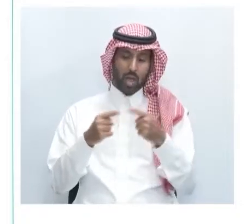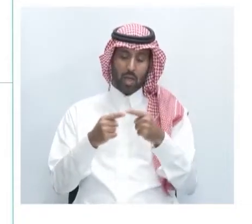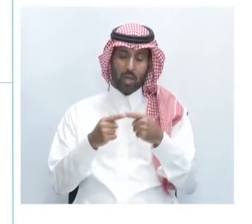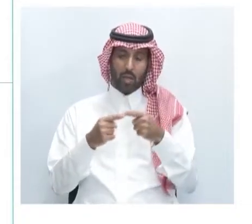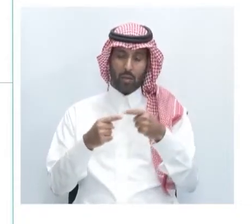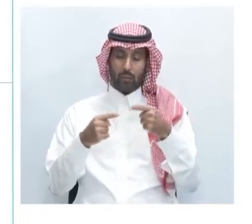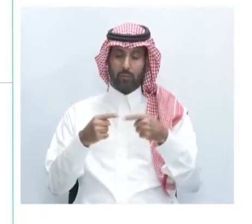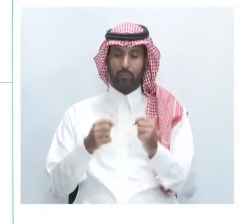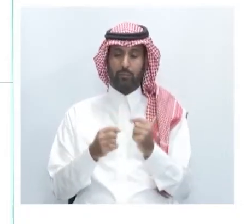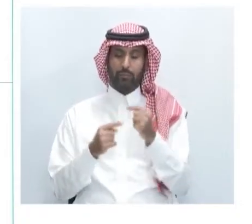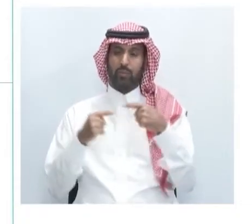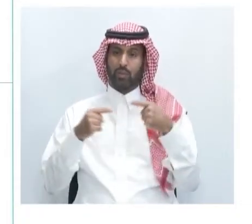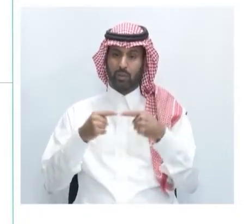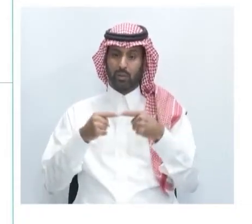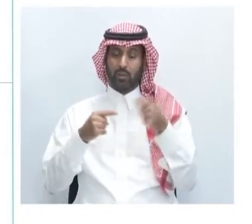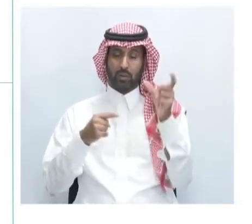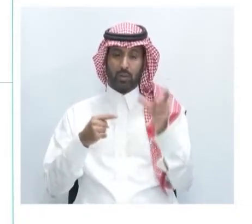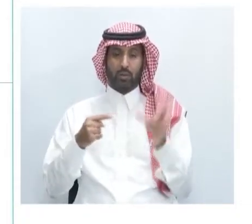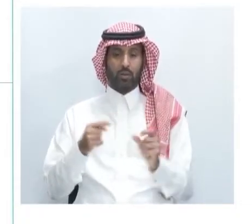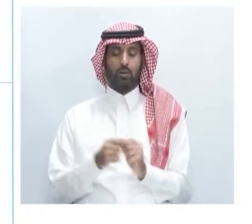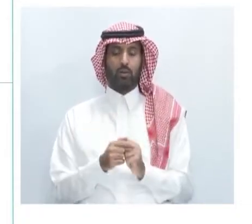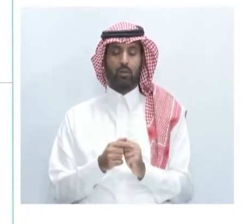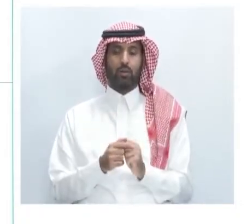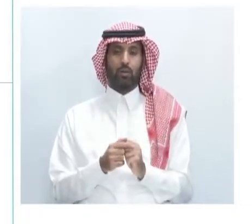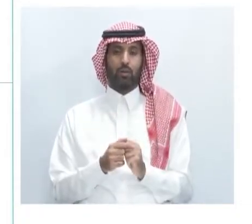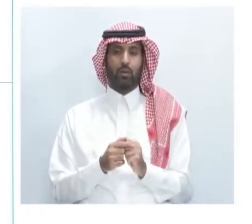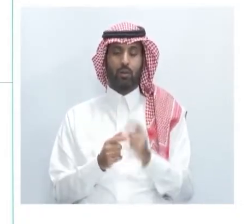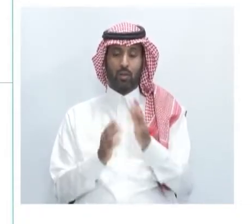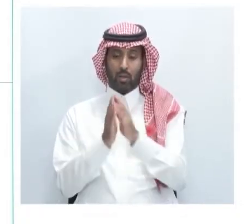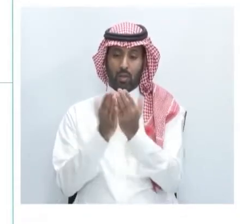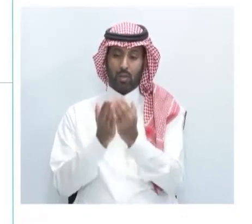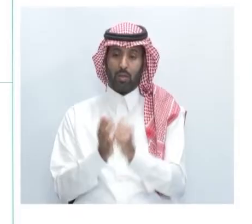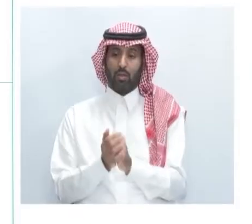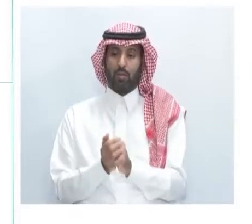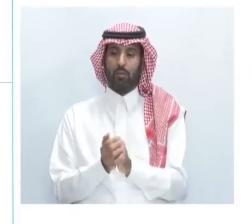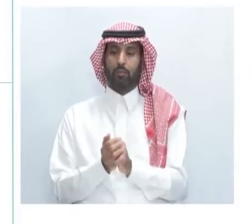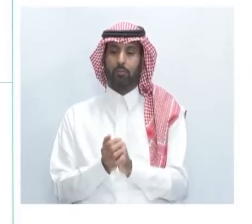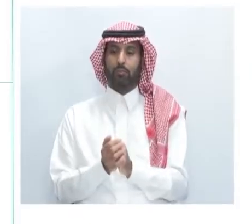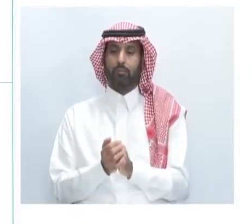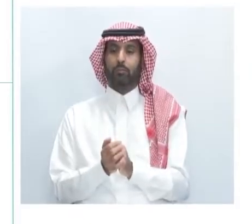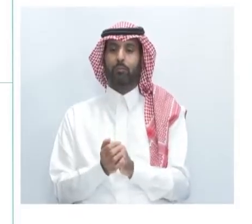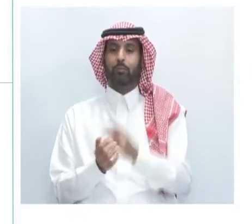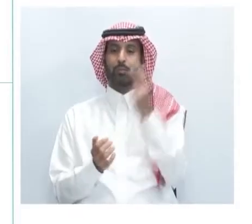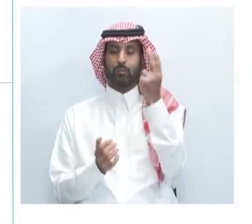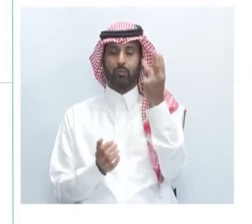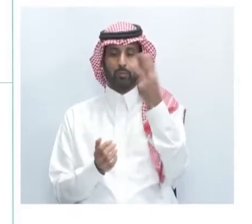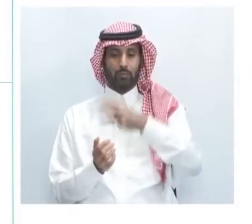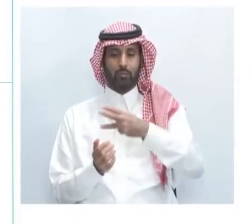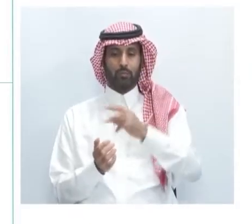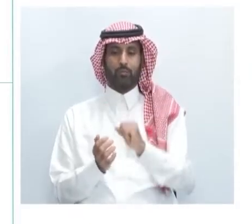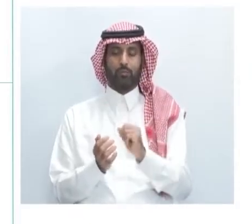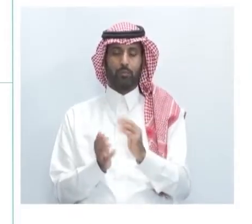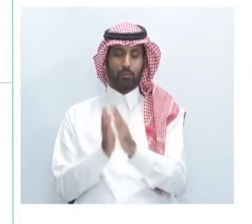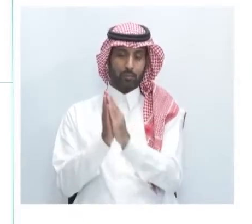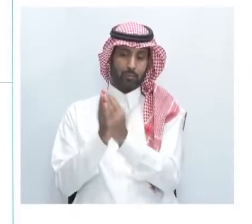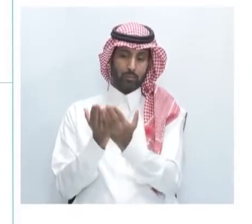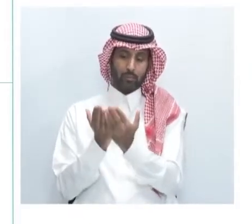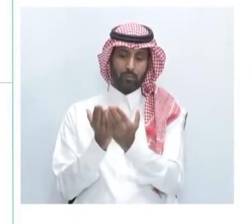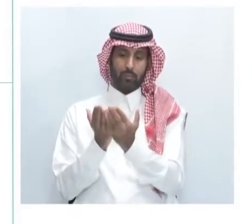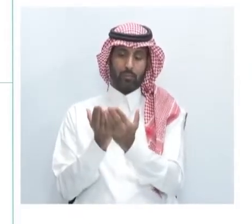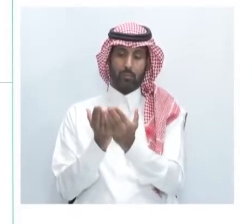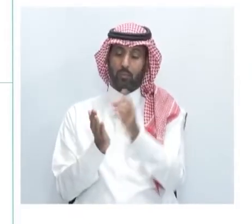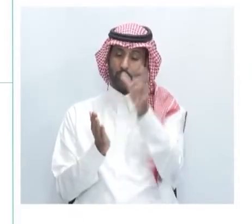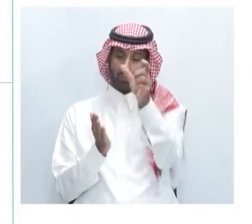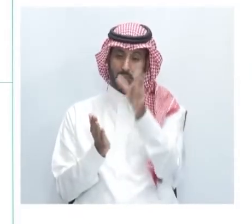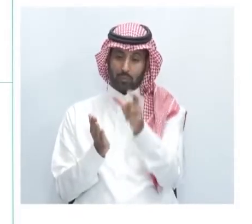Okay, let's start our lesson. So on page 32, page 32. Okay, so we have